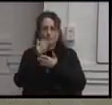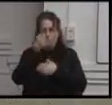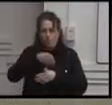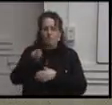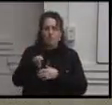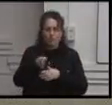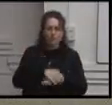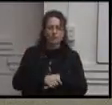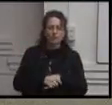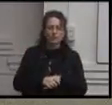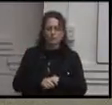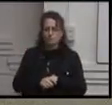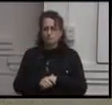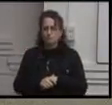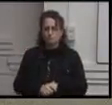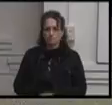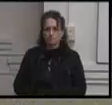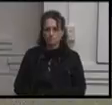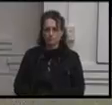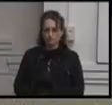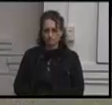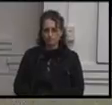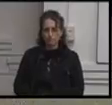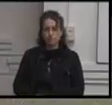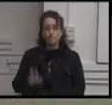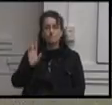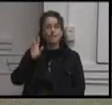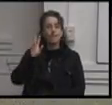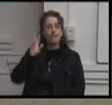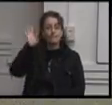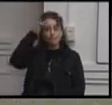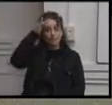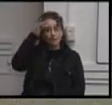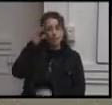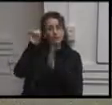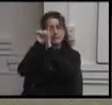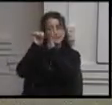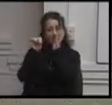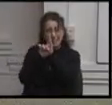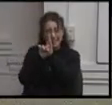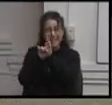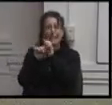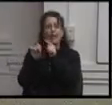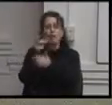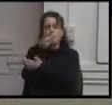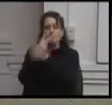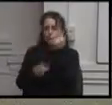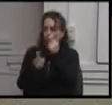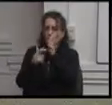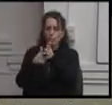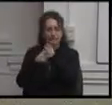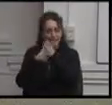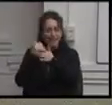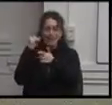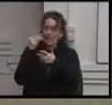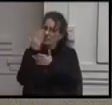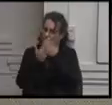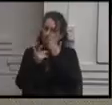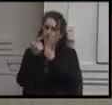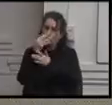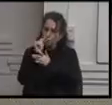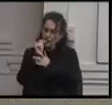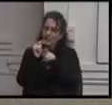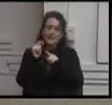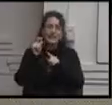downtown districts is through a designated downtown organization program. And we